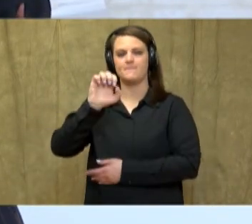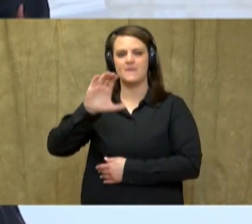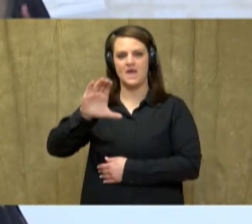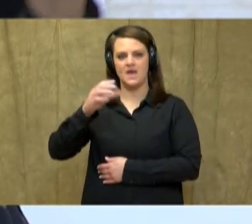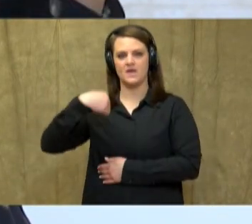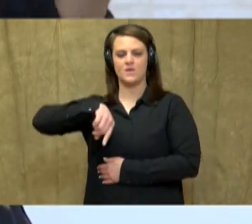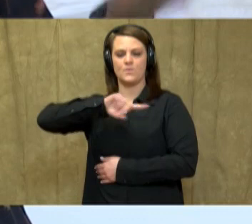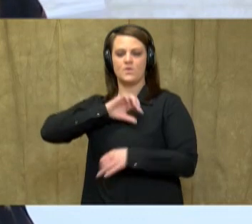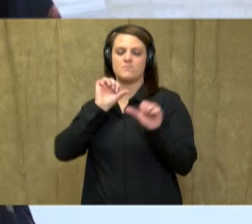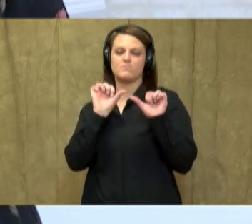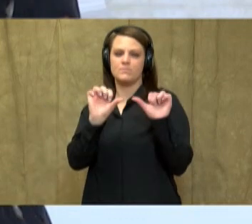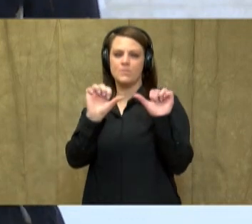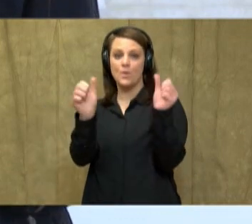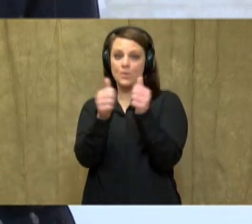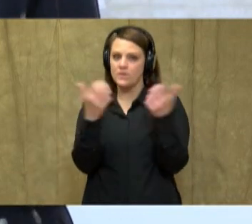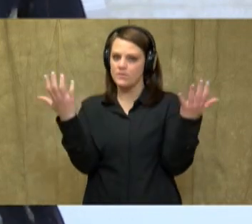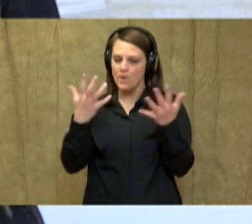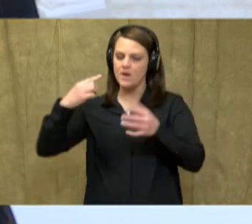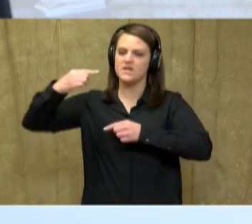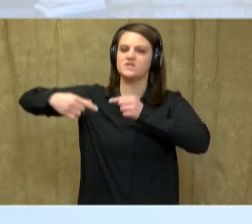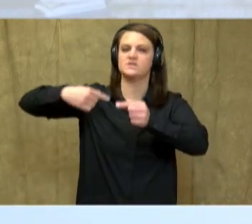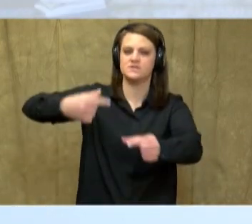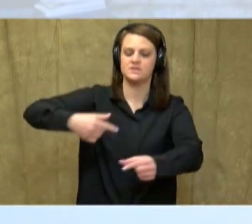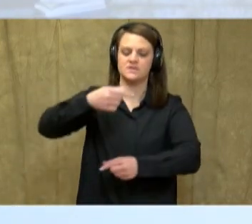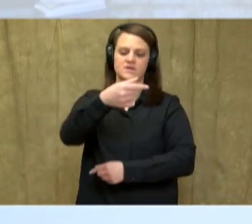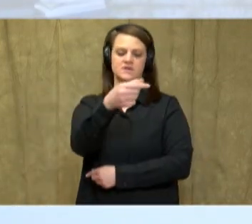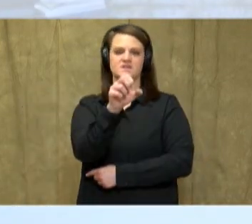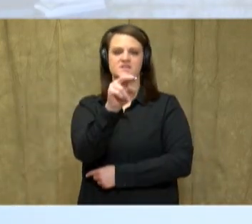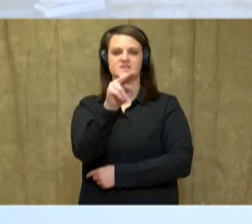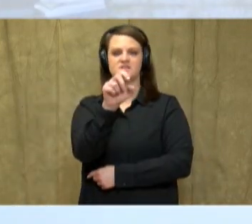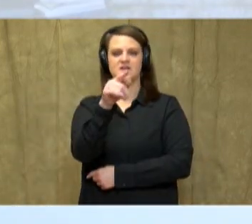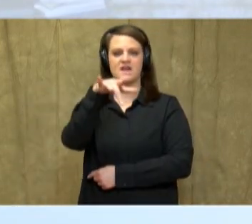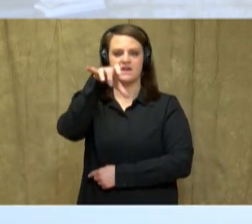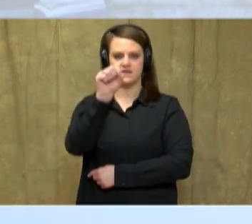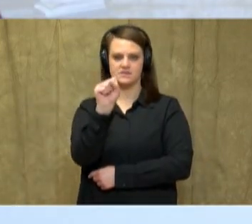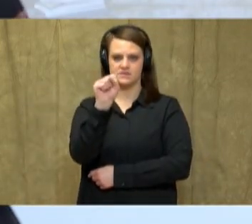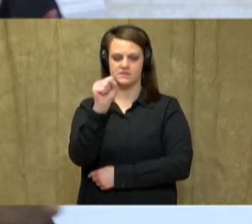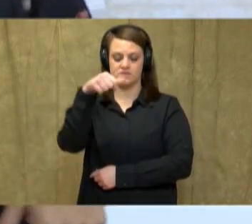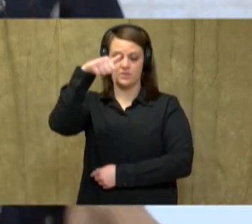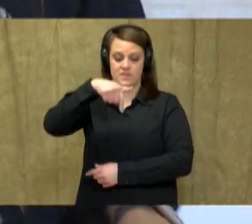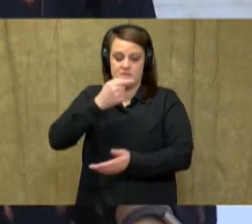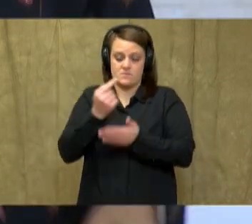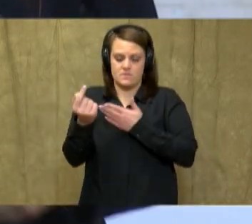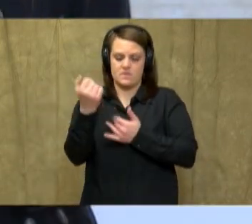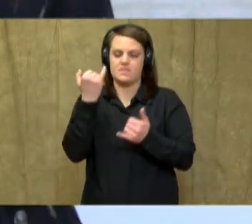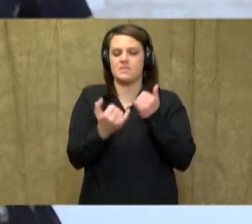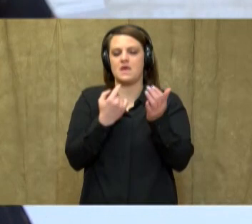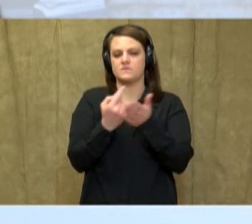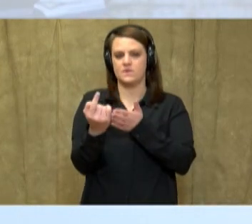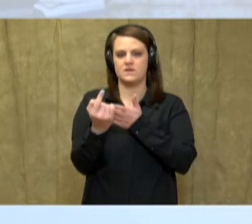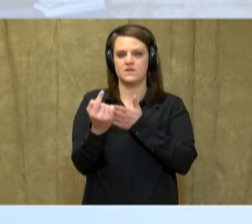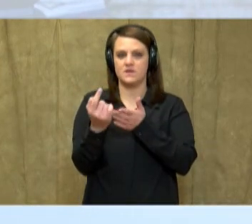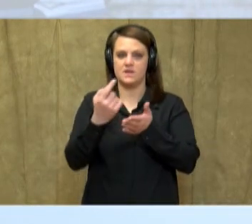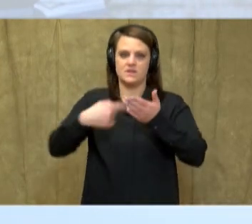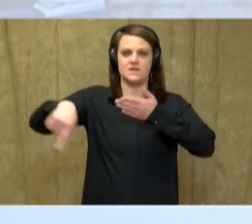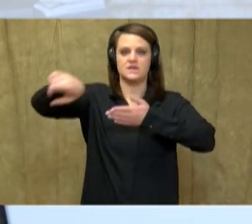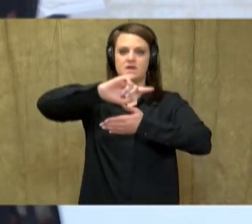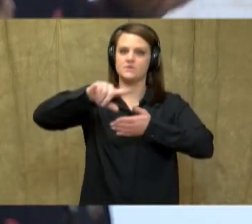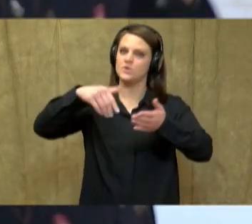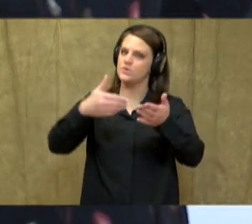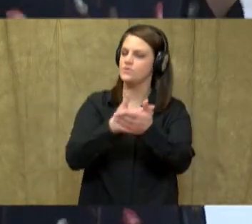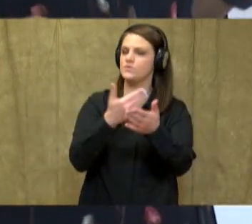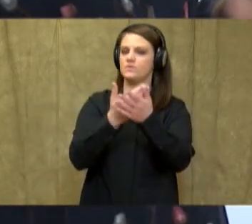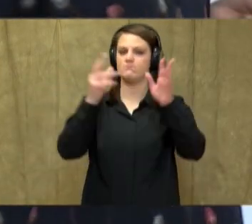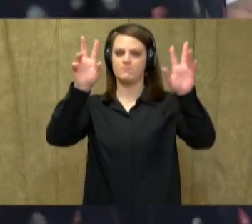our third week of genetics. So this will be our last week of genetics, and then we'll move on to a completely new topic next week.